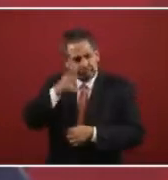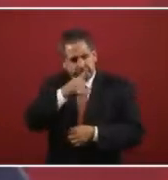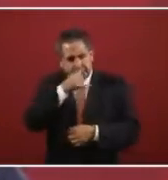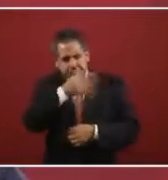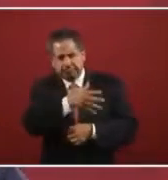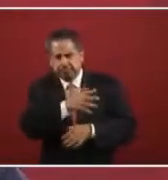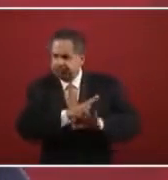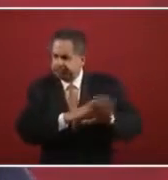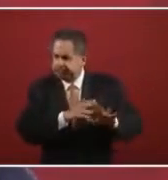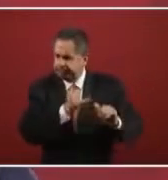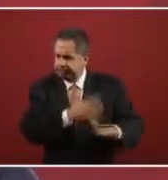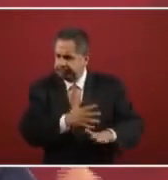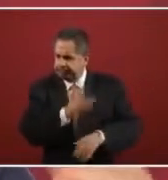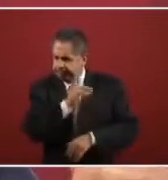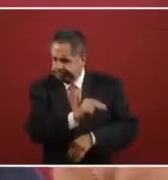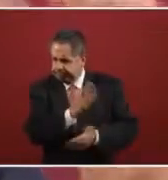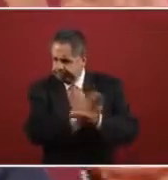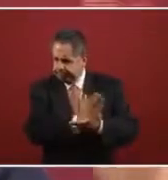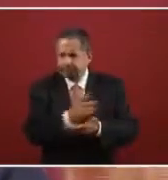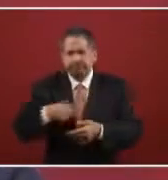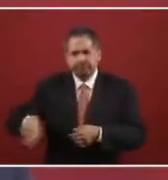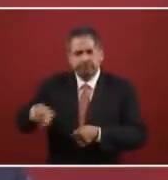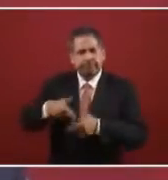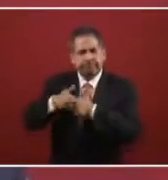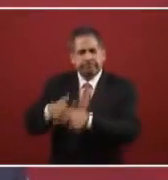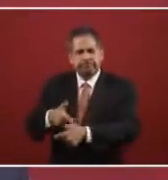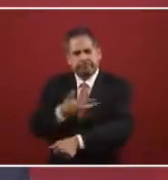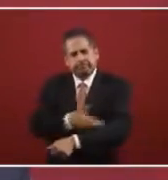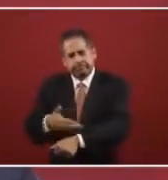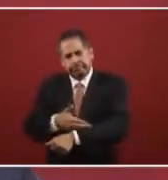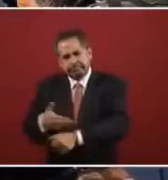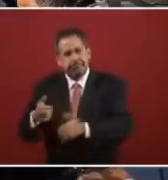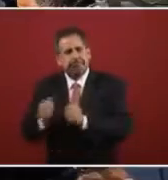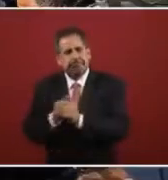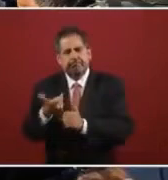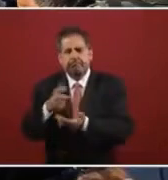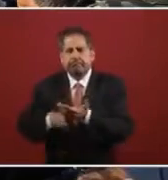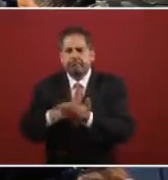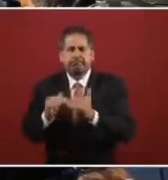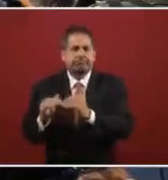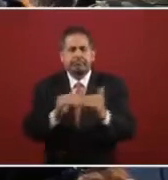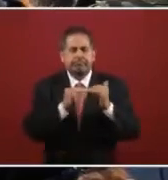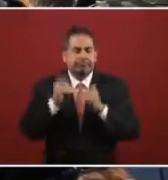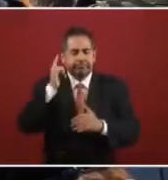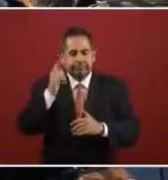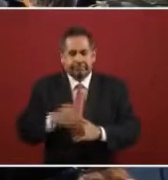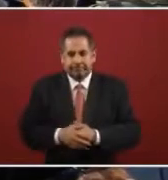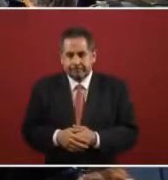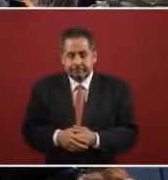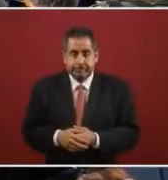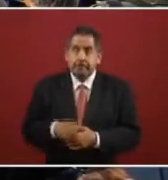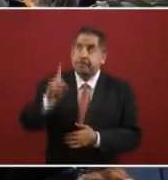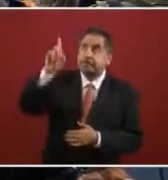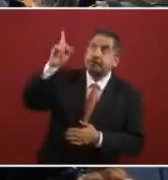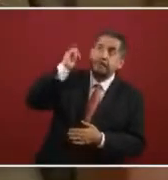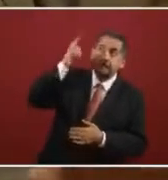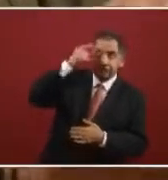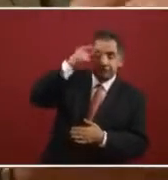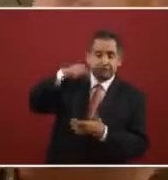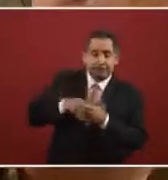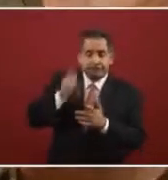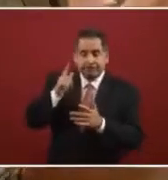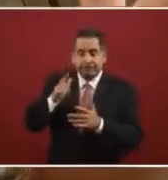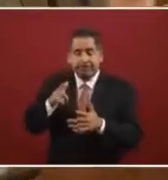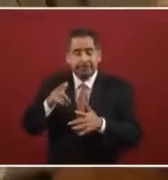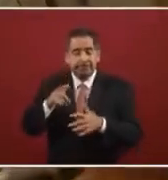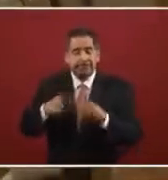de we trampa, just need y to make sure además there's que no se vaya regulando el traps precio and con la participación de los uh, consumidores. you know, tricks, you know,